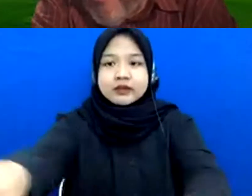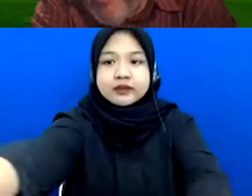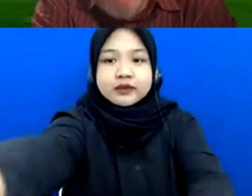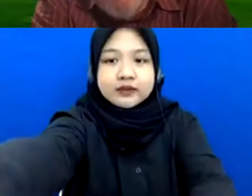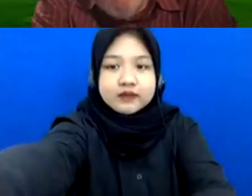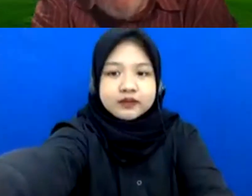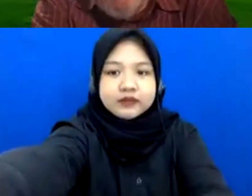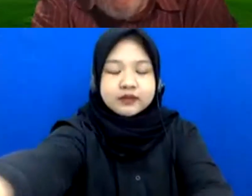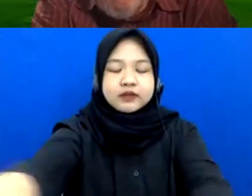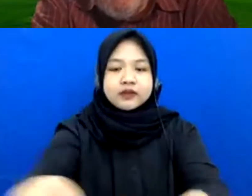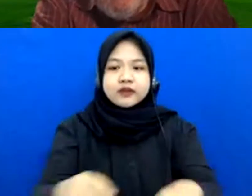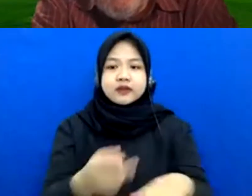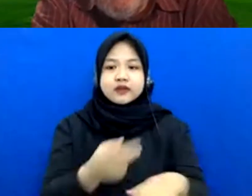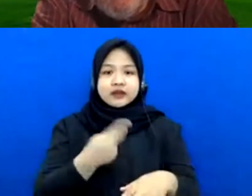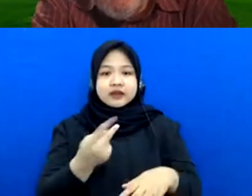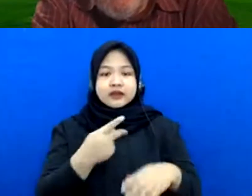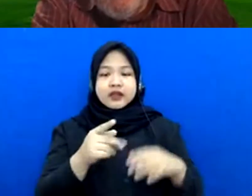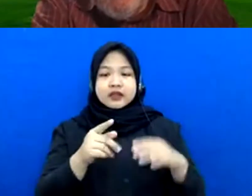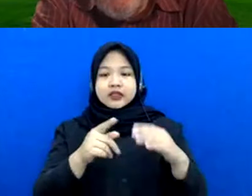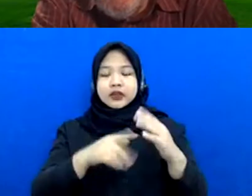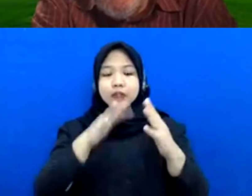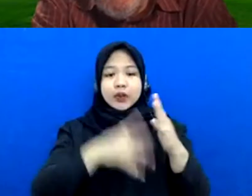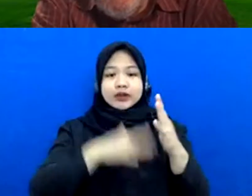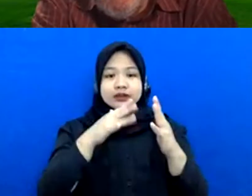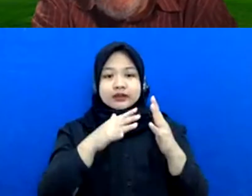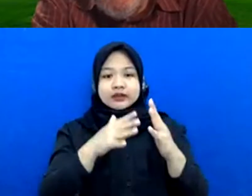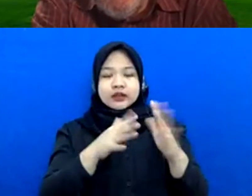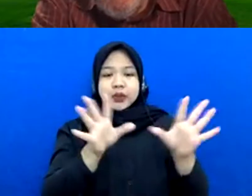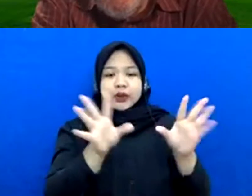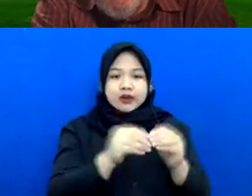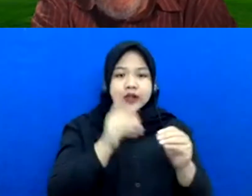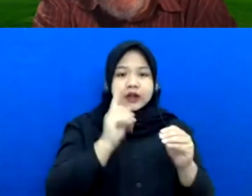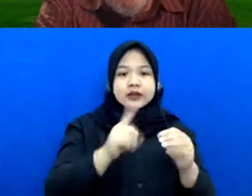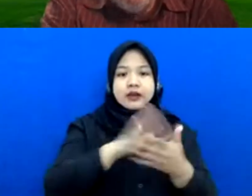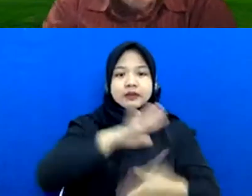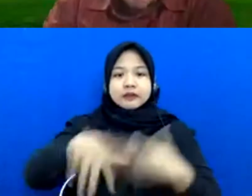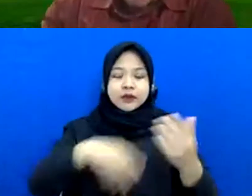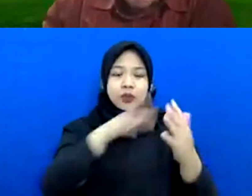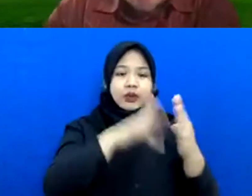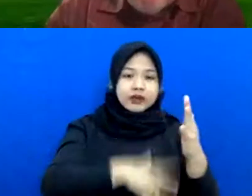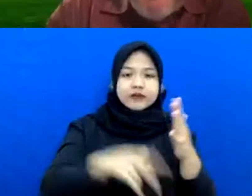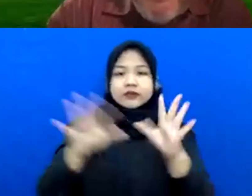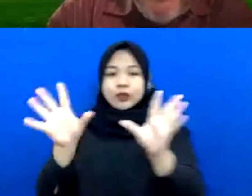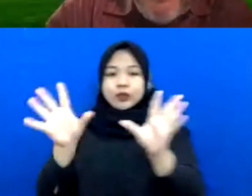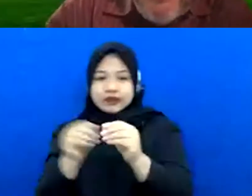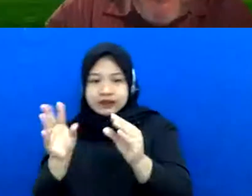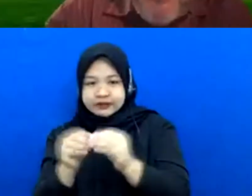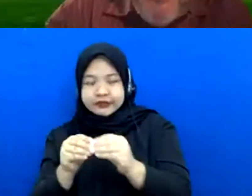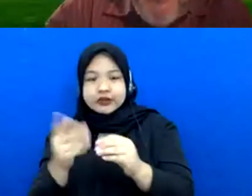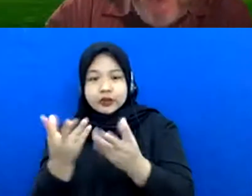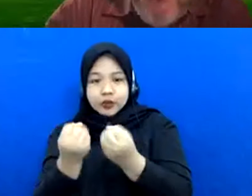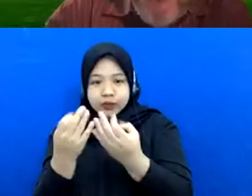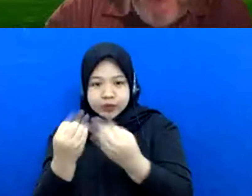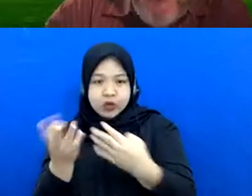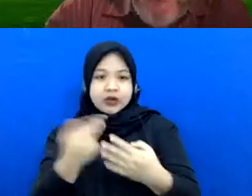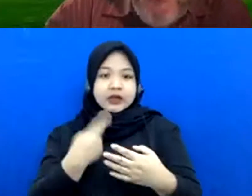In the qualitative, we use a mixed method, quantitative and qualitative. And we use for